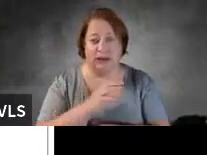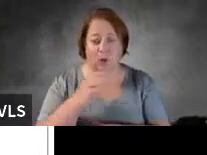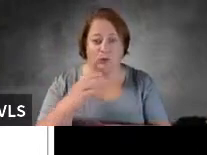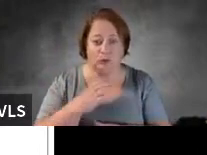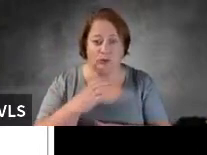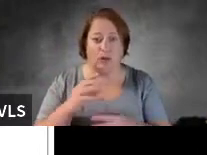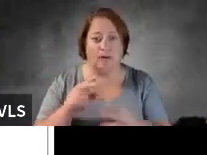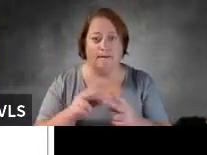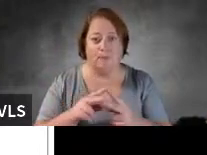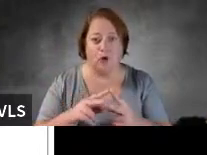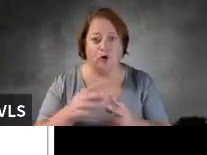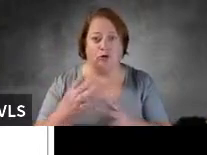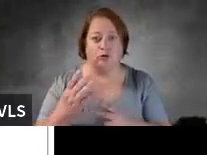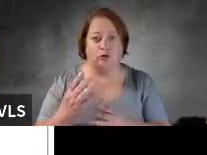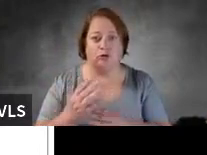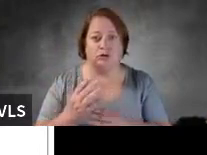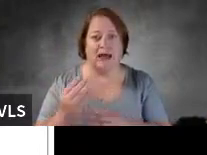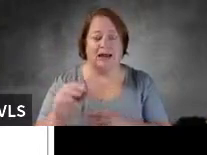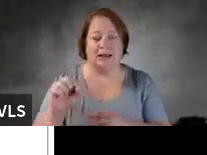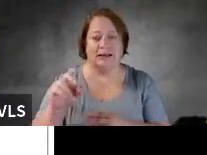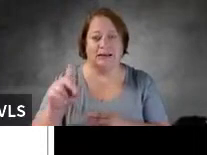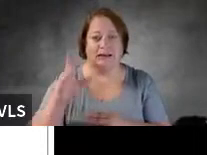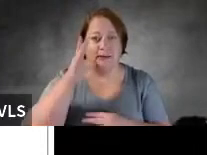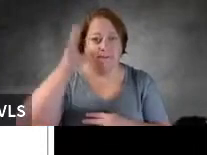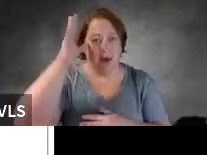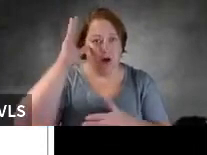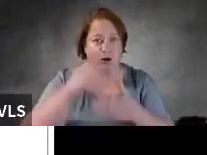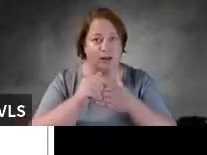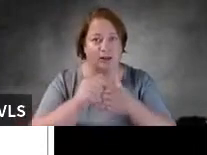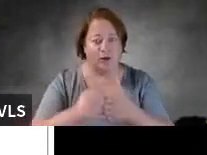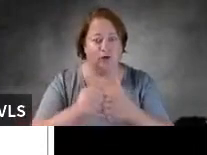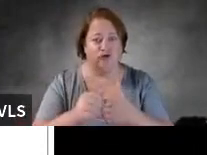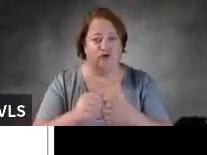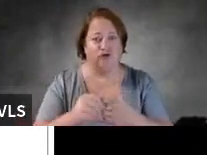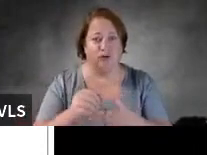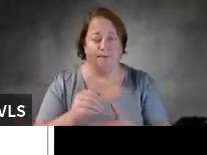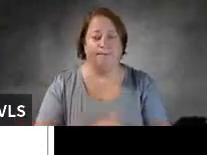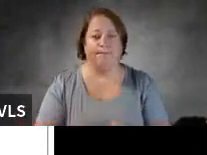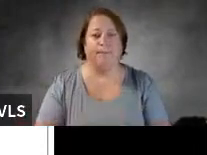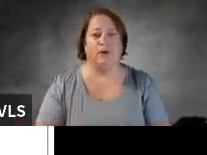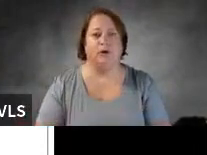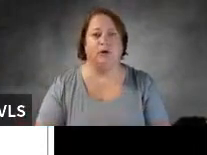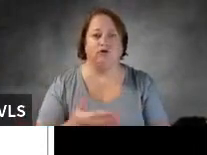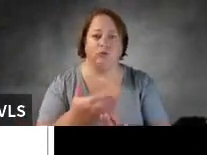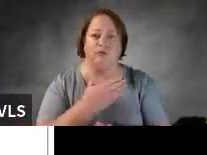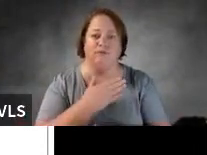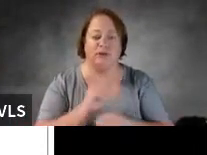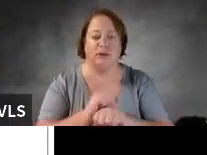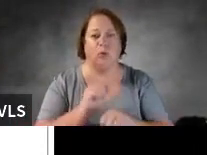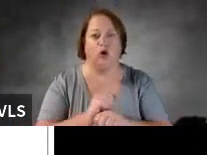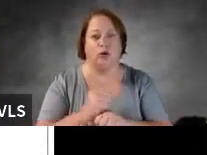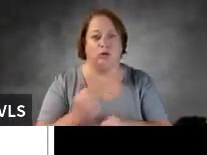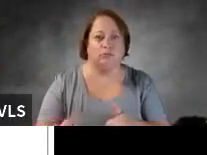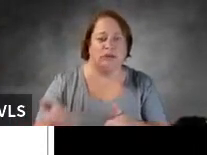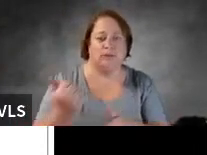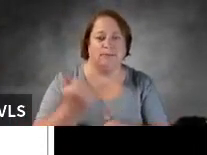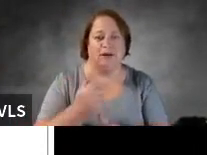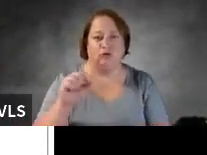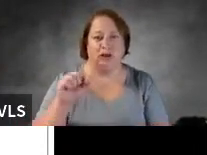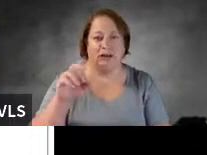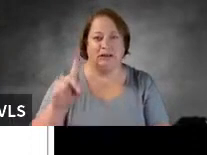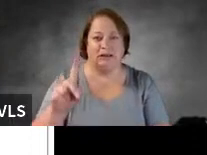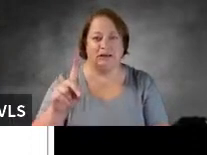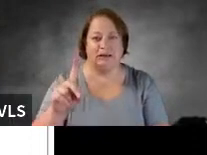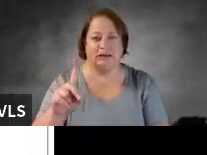Policy Program and SSD's Parent Leadership Institute. She previously worked as an administrator in SSD's